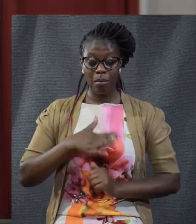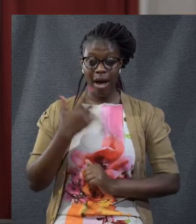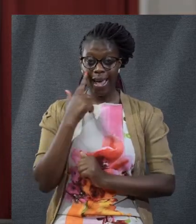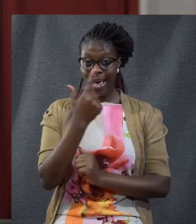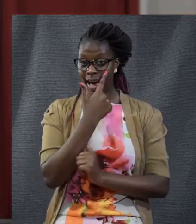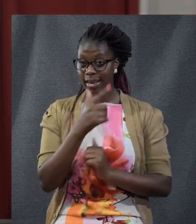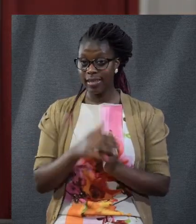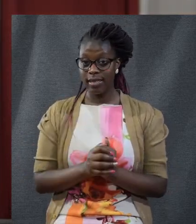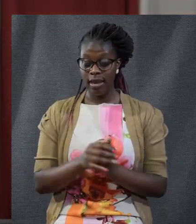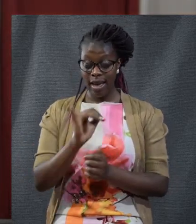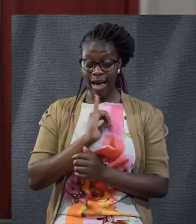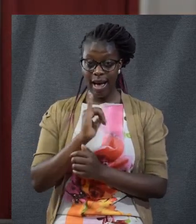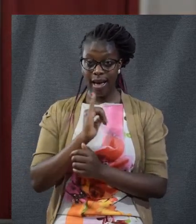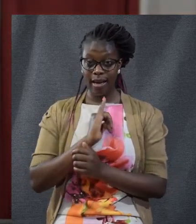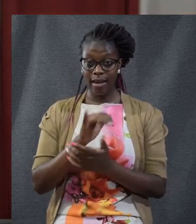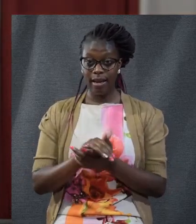eyes.